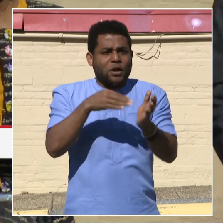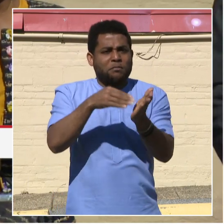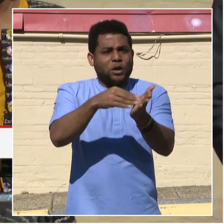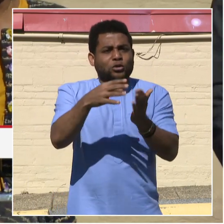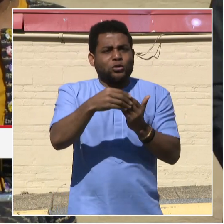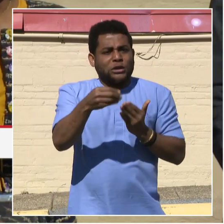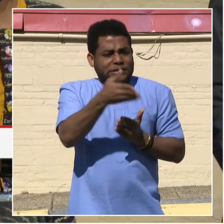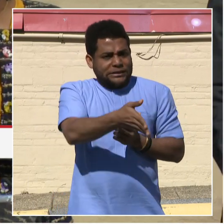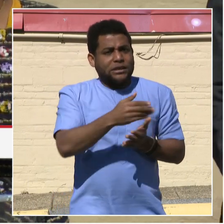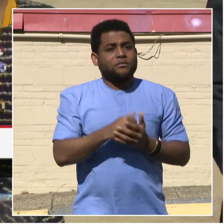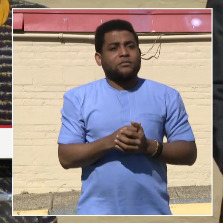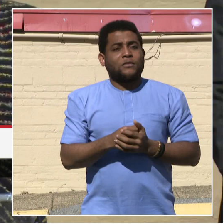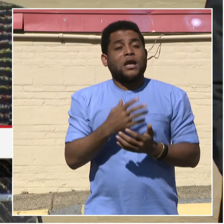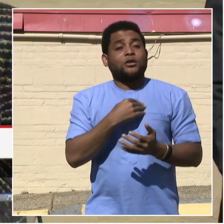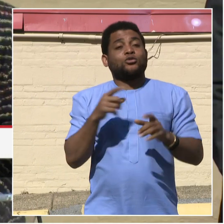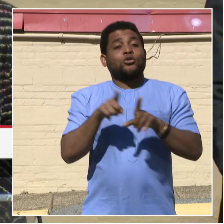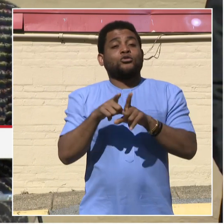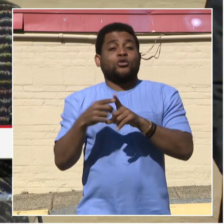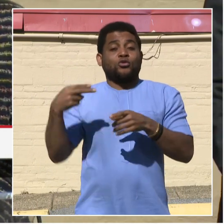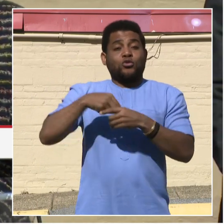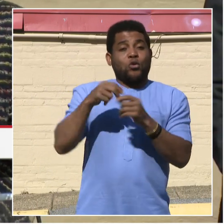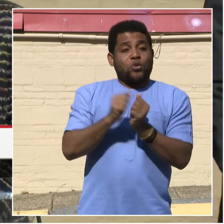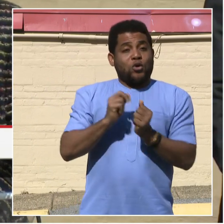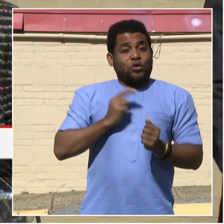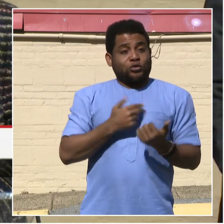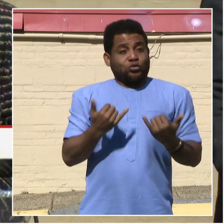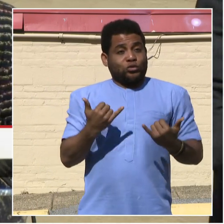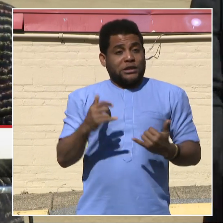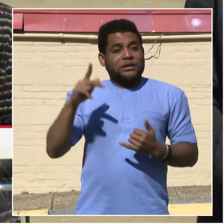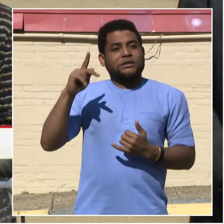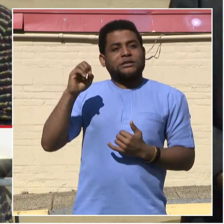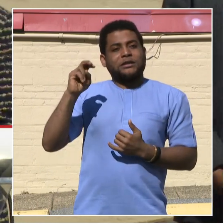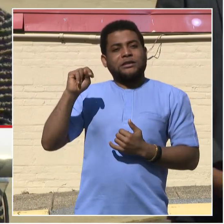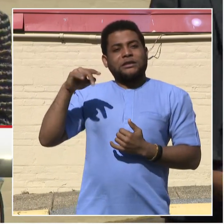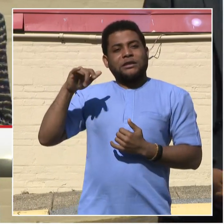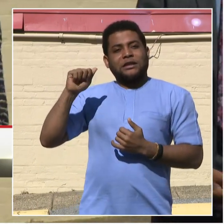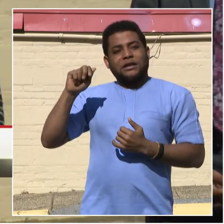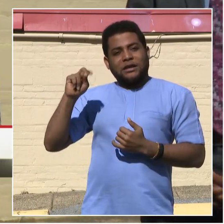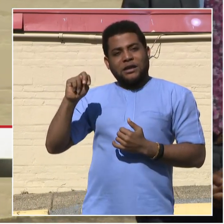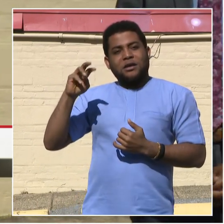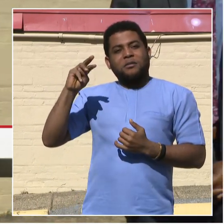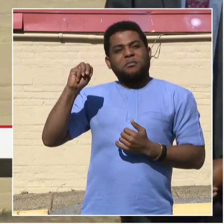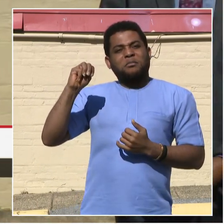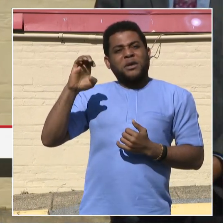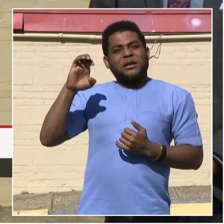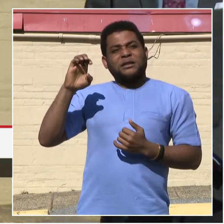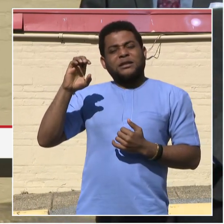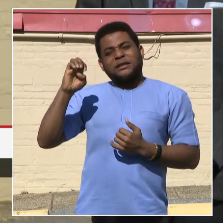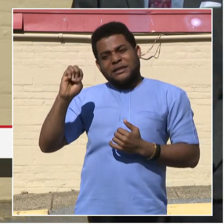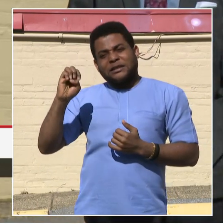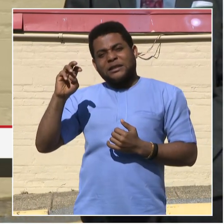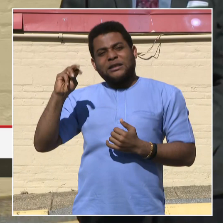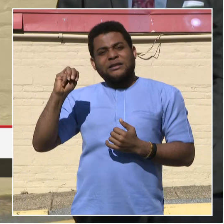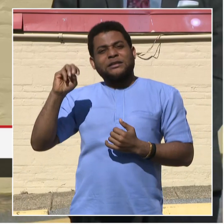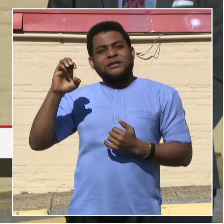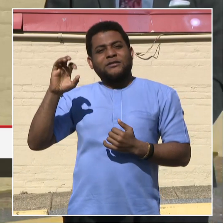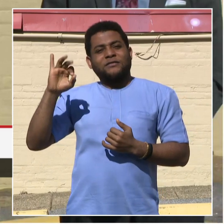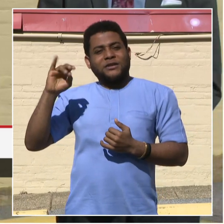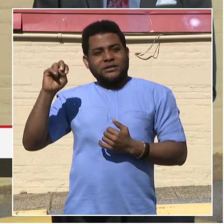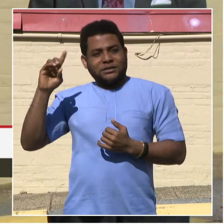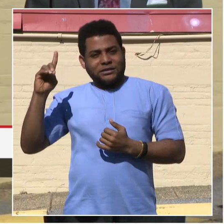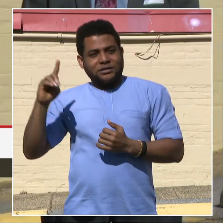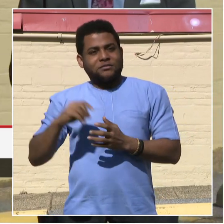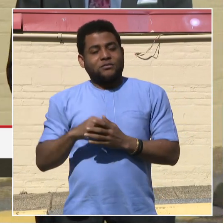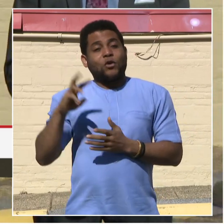Kenyan McDuffie. He's currently the Ward 5 Council Member, and he has been so focused on how we